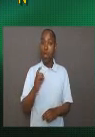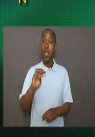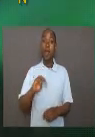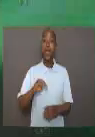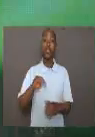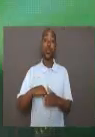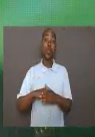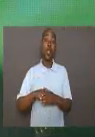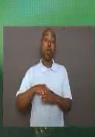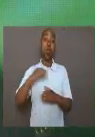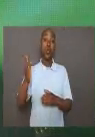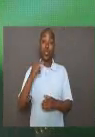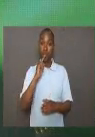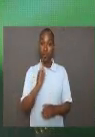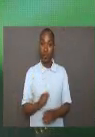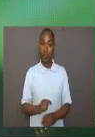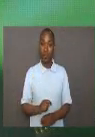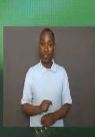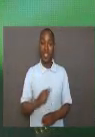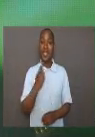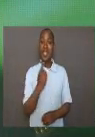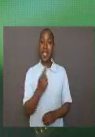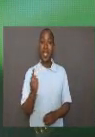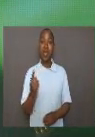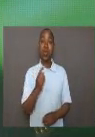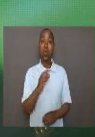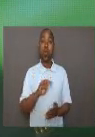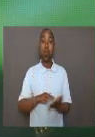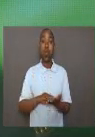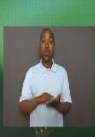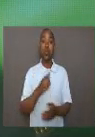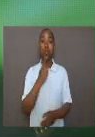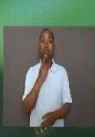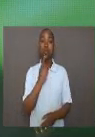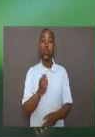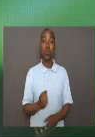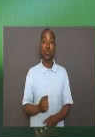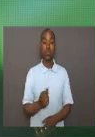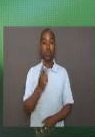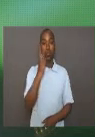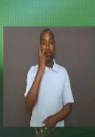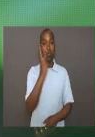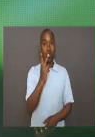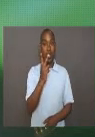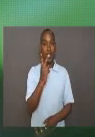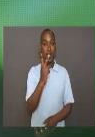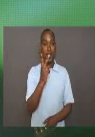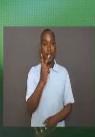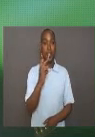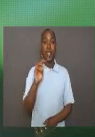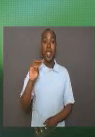mitochondria. For each molecule of glucose, 2 molecules